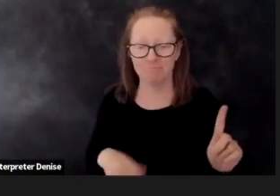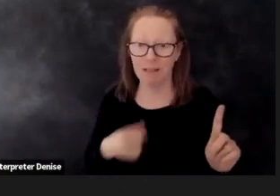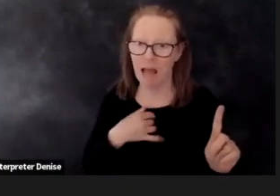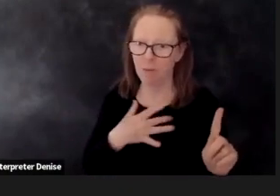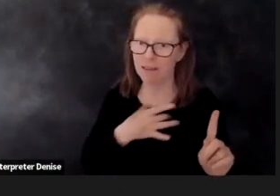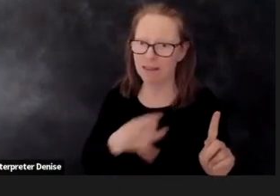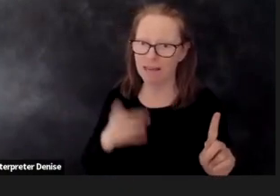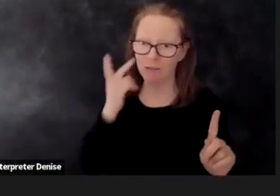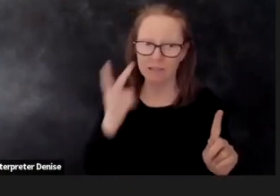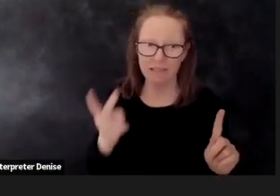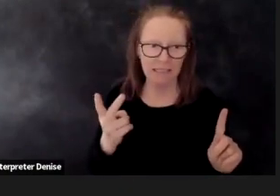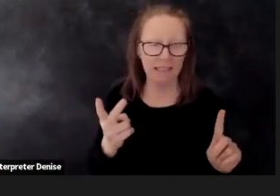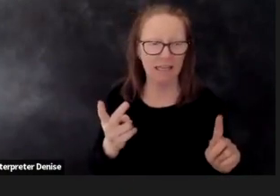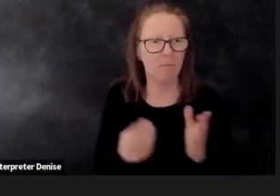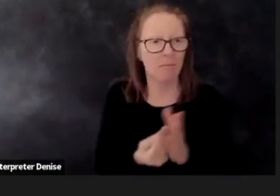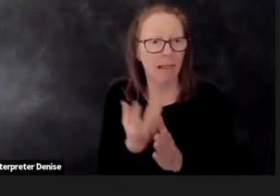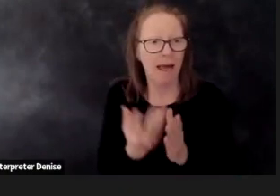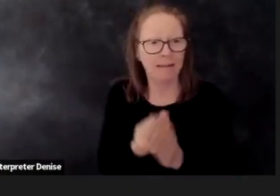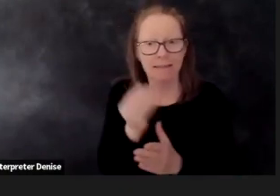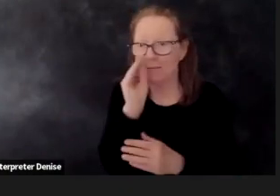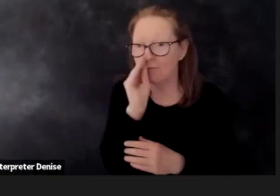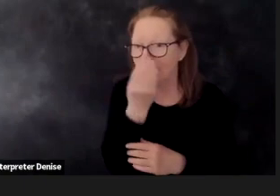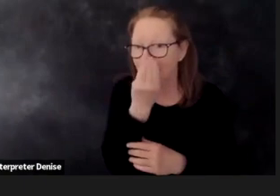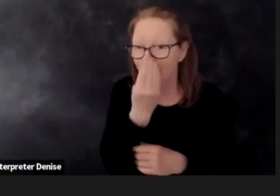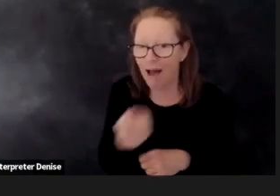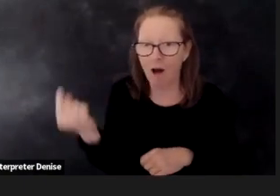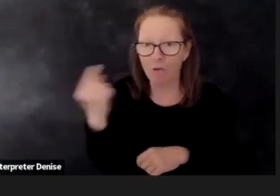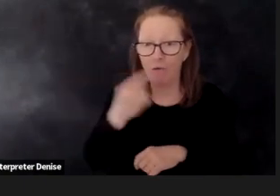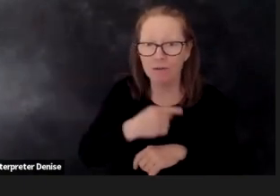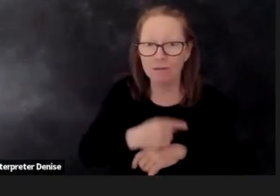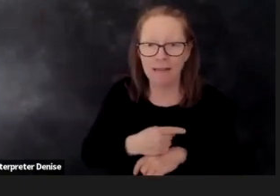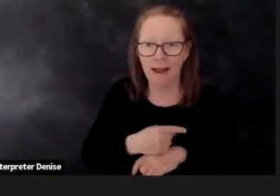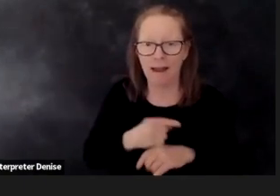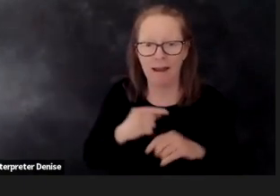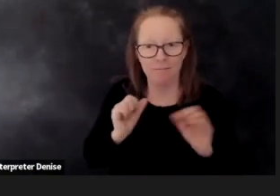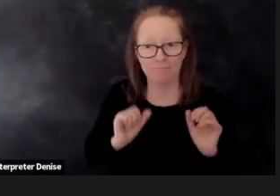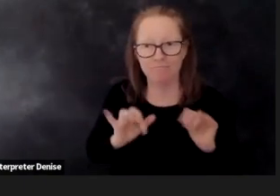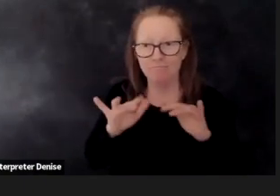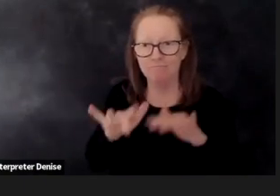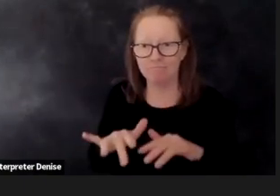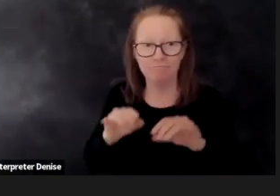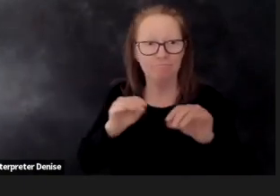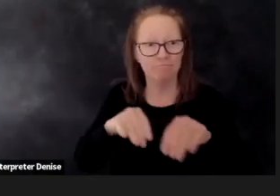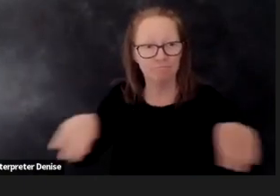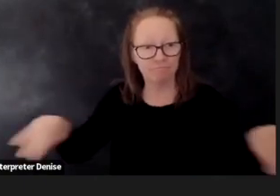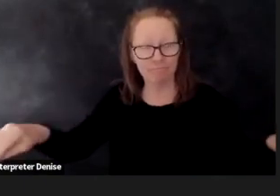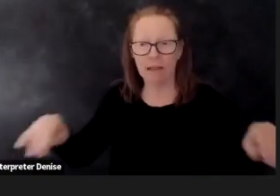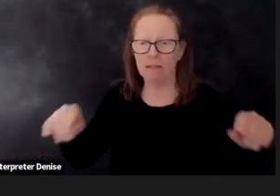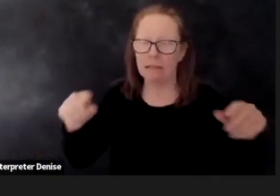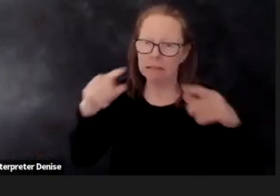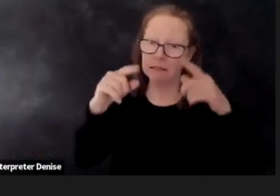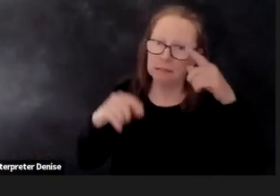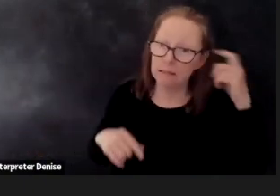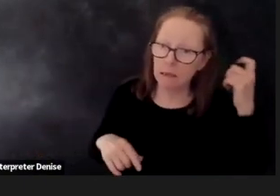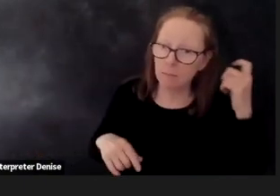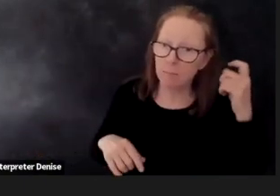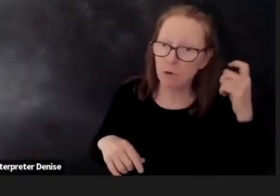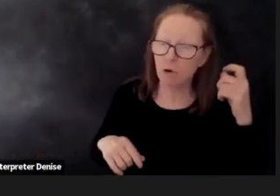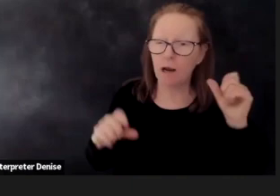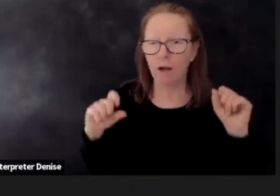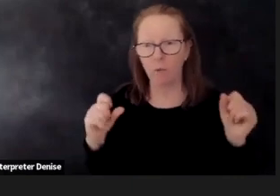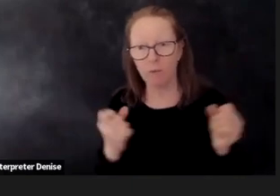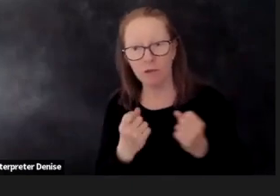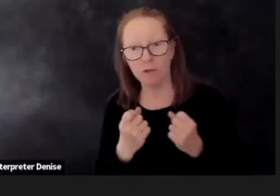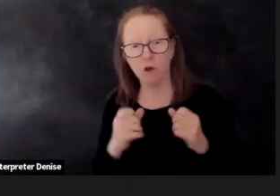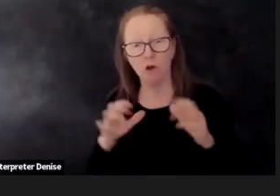planting flowers during the summer and winter, because there are winter flowers that children and elders could come